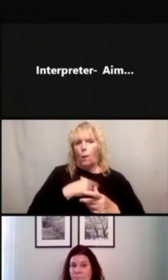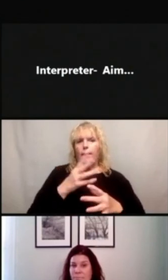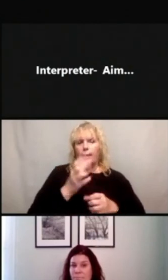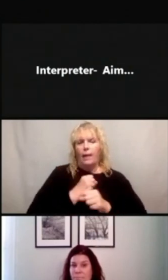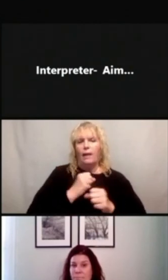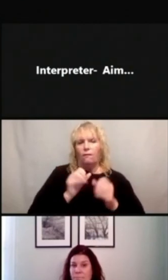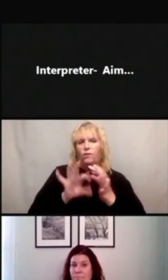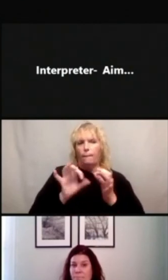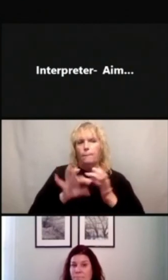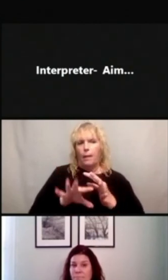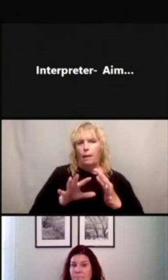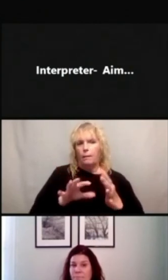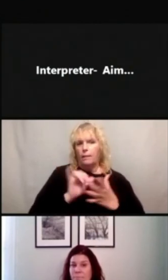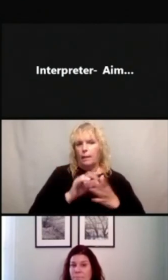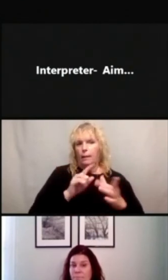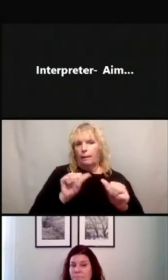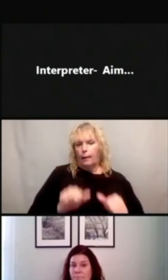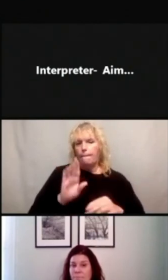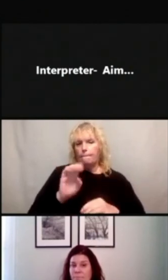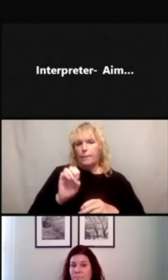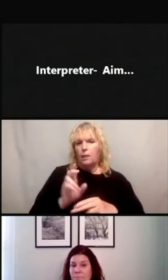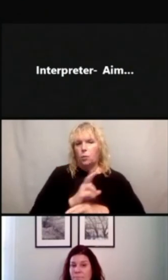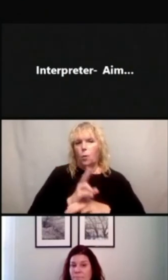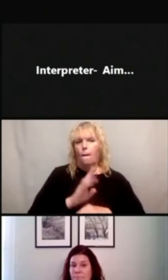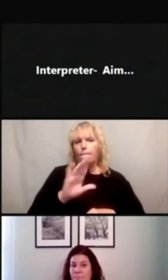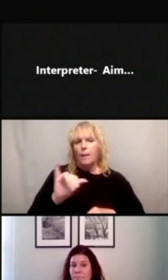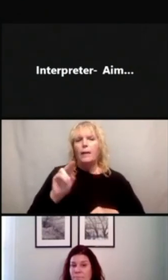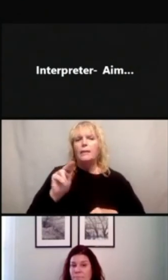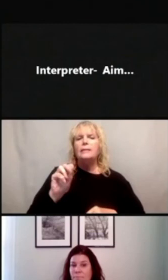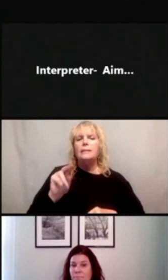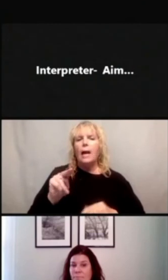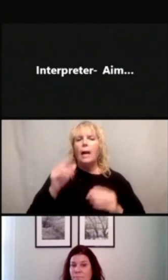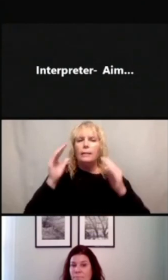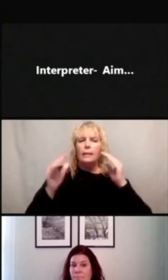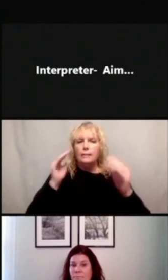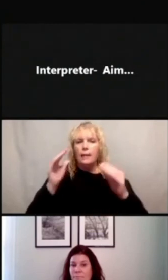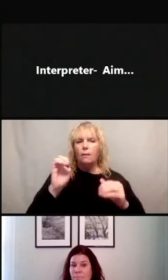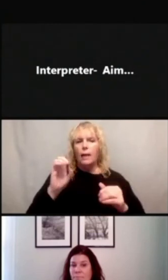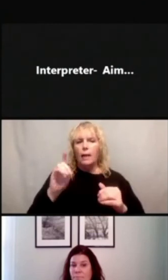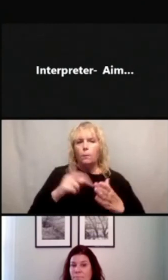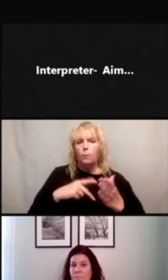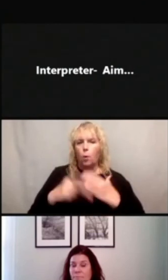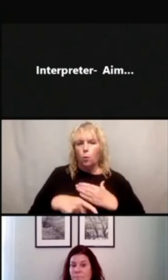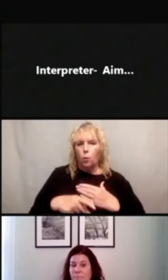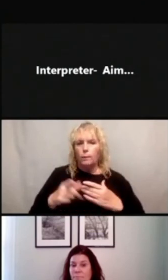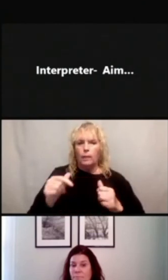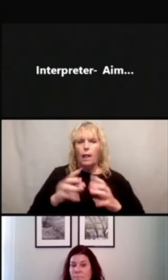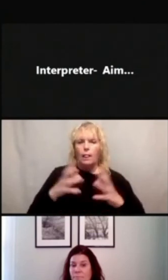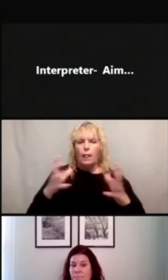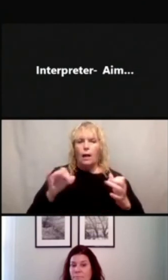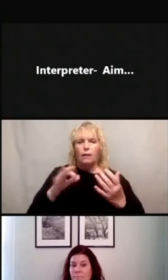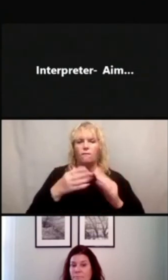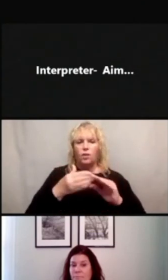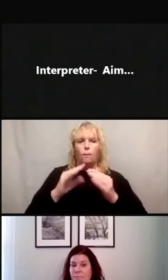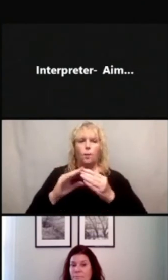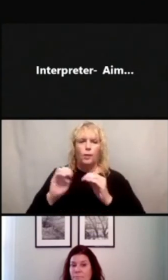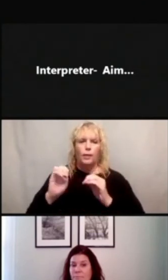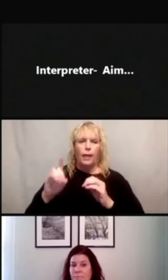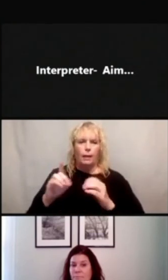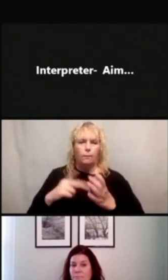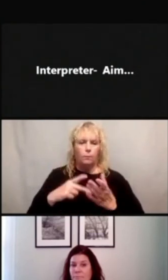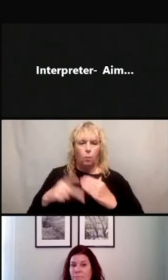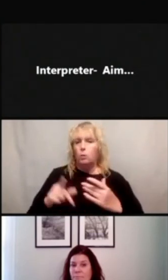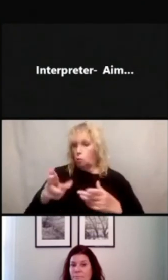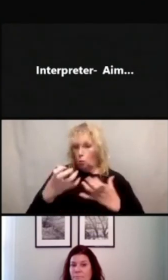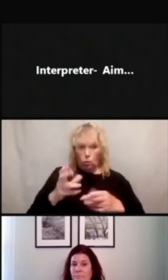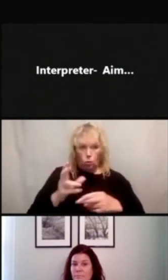feedback that they're used by non-adult ed specific programs, doing a lot of community ed type work too. And if you do use it,